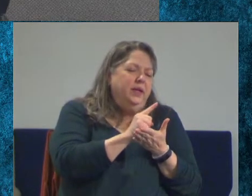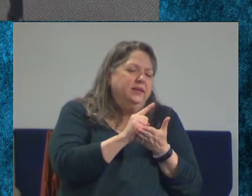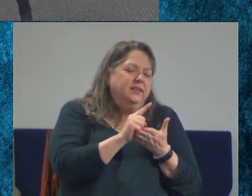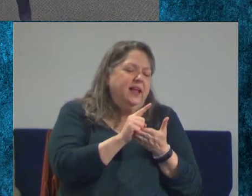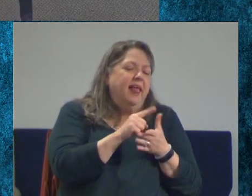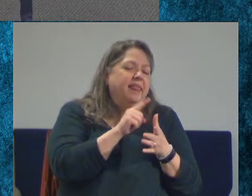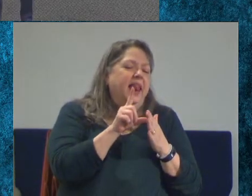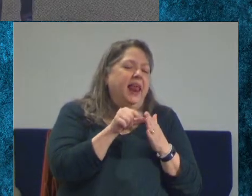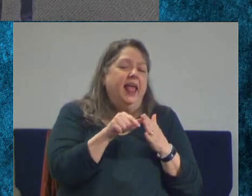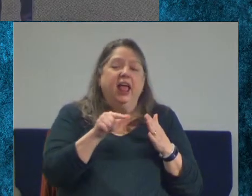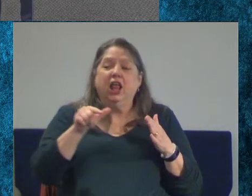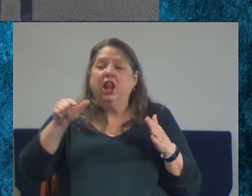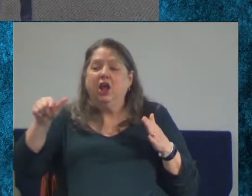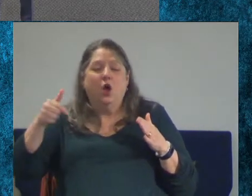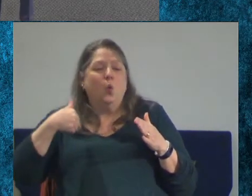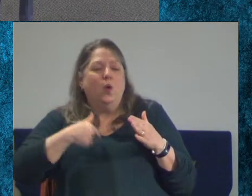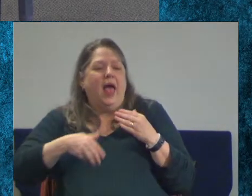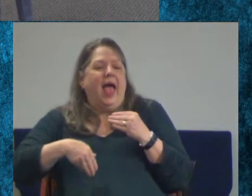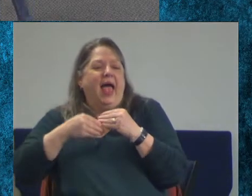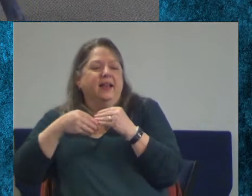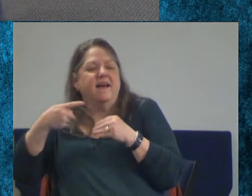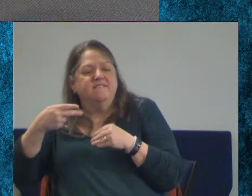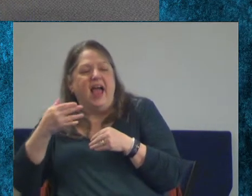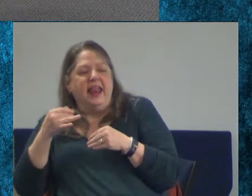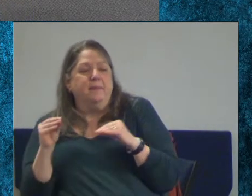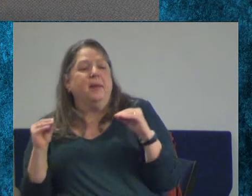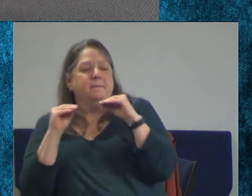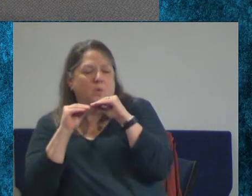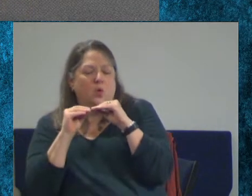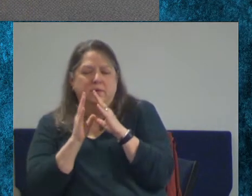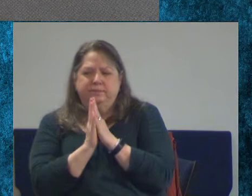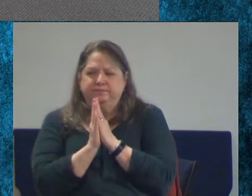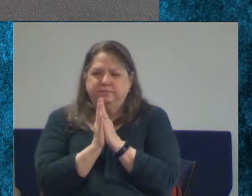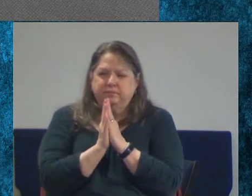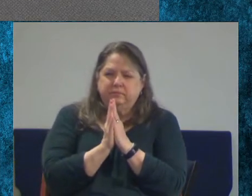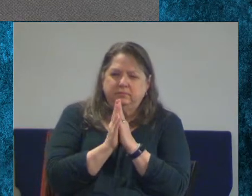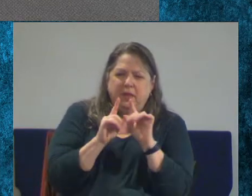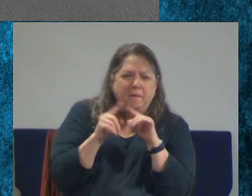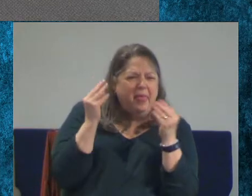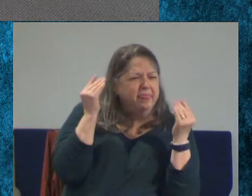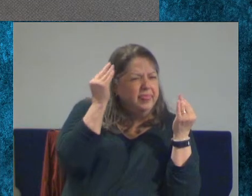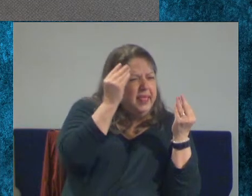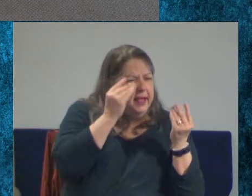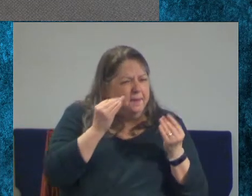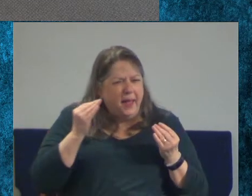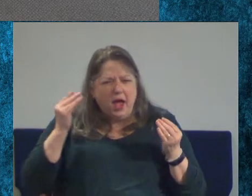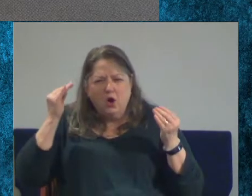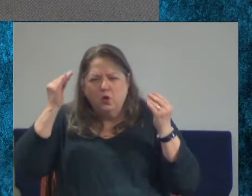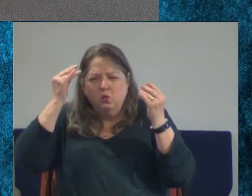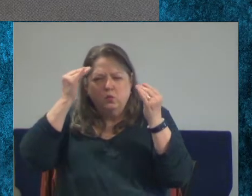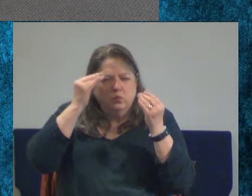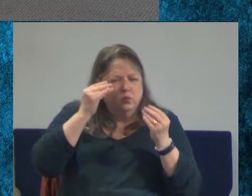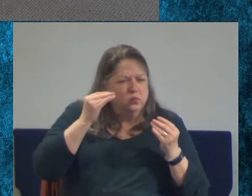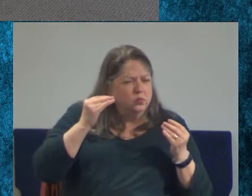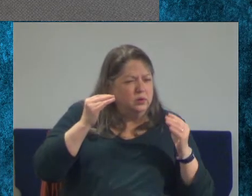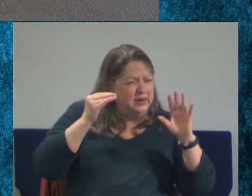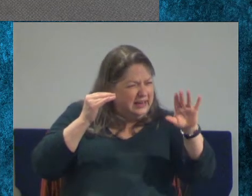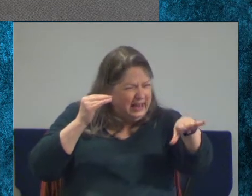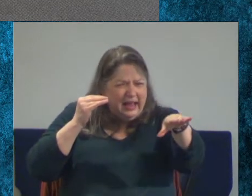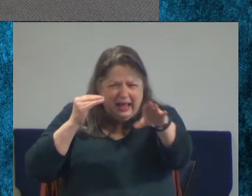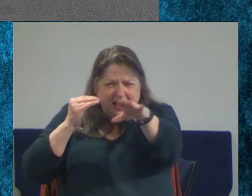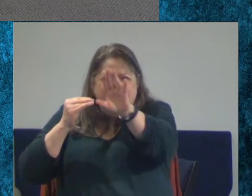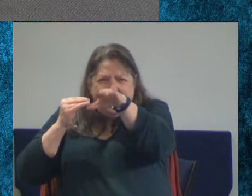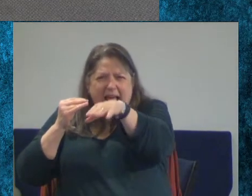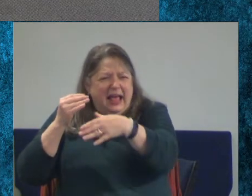in prayer. Let's close in prayer. And I want us to just think about that, my friends here. I want us to just think about that as we close. As